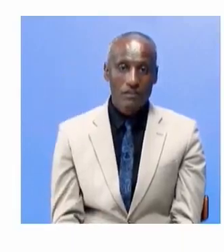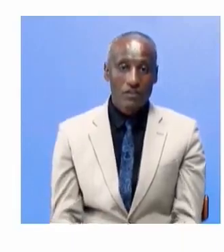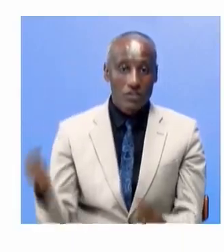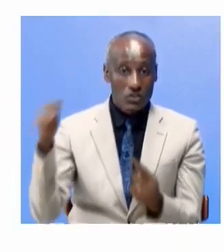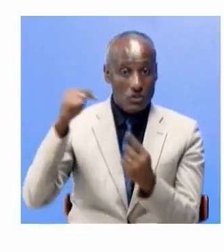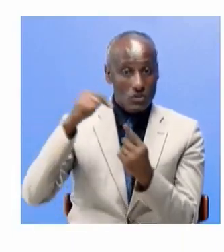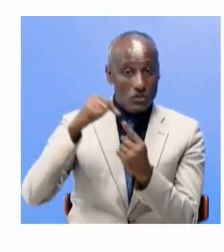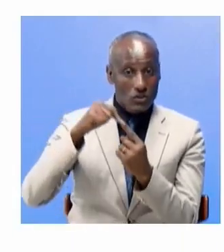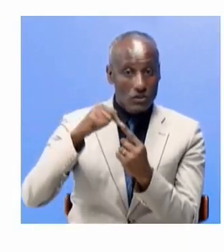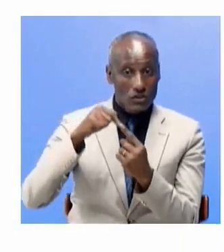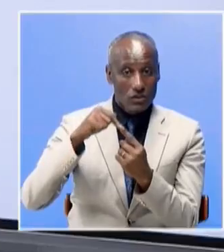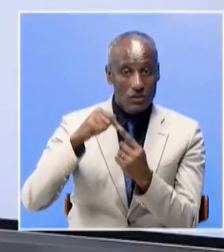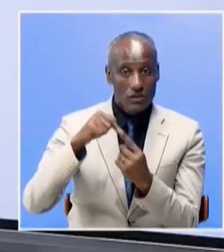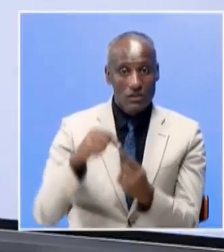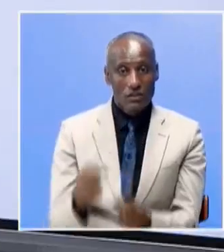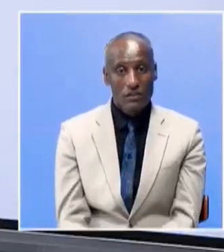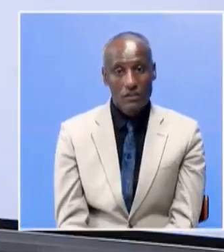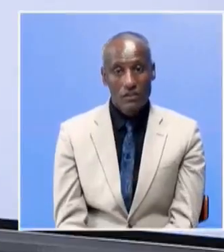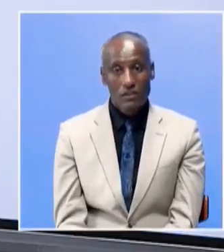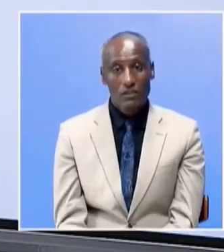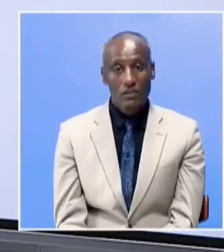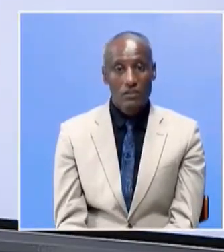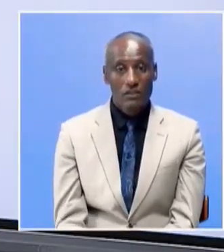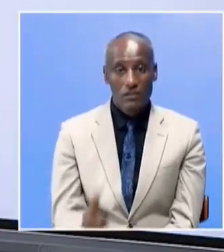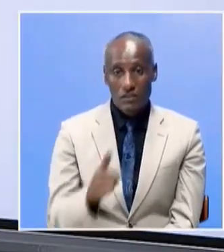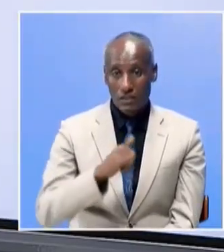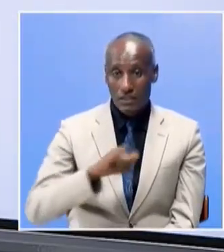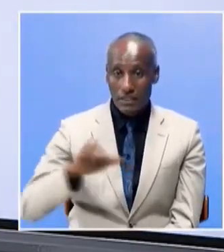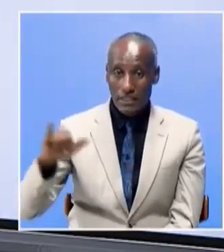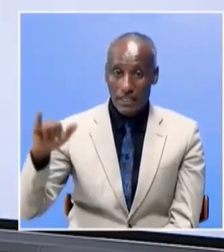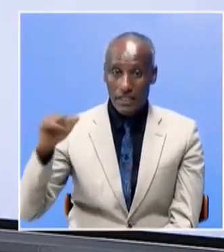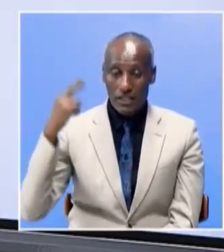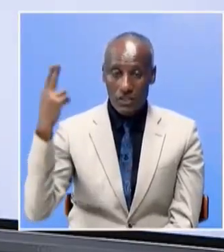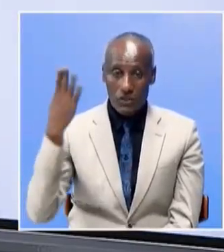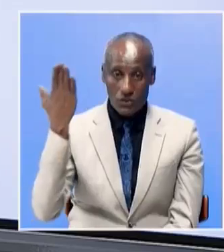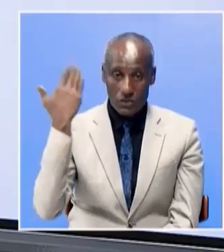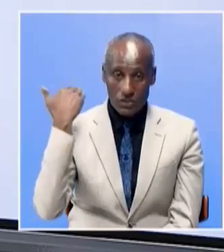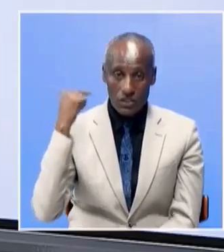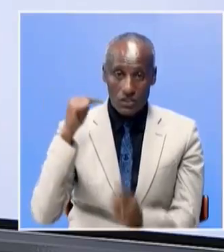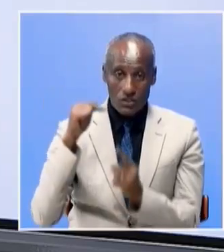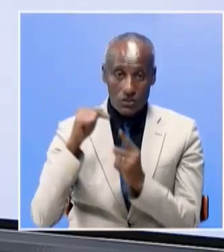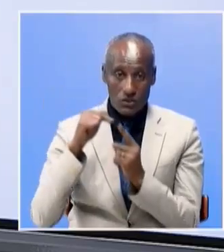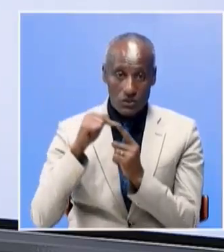to. Come on. They used to plus base verb.